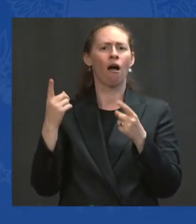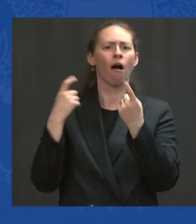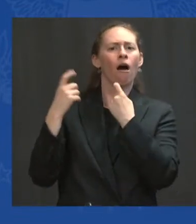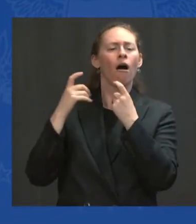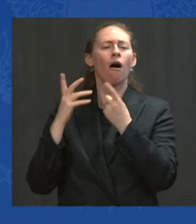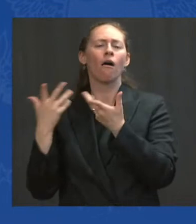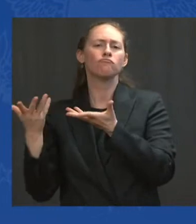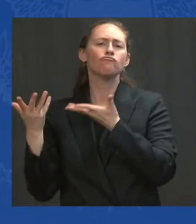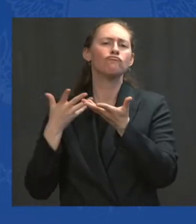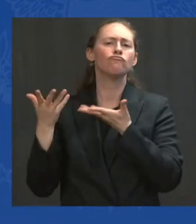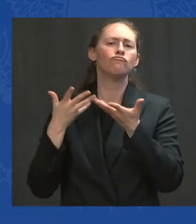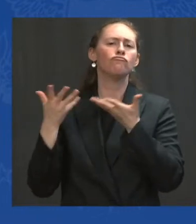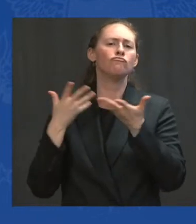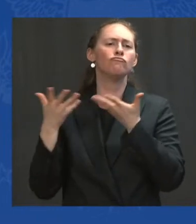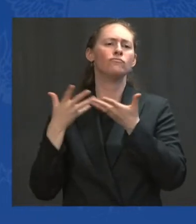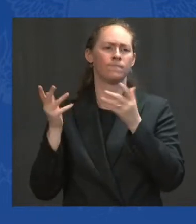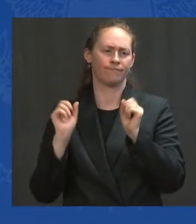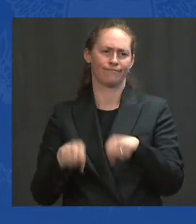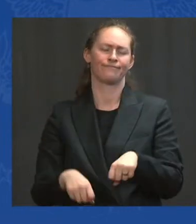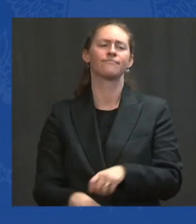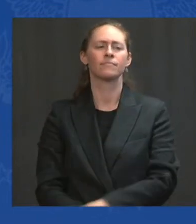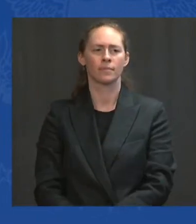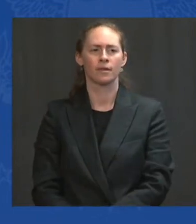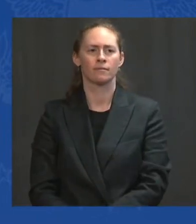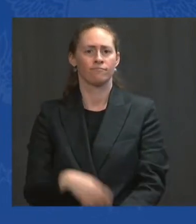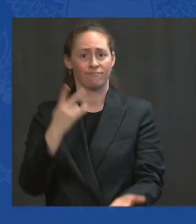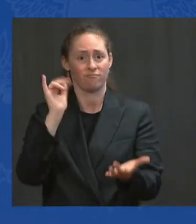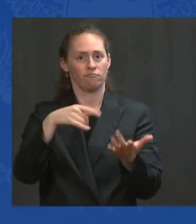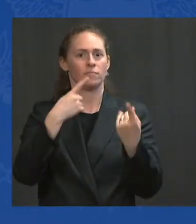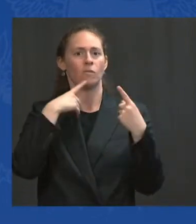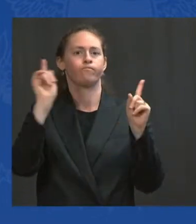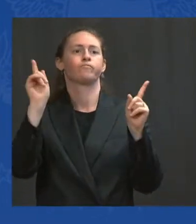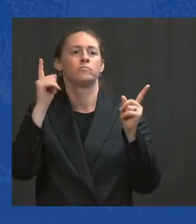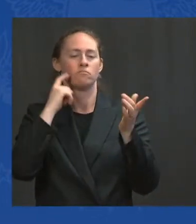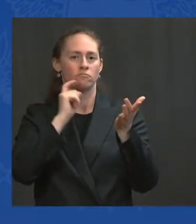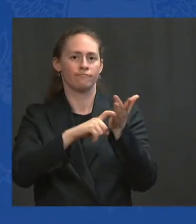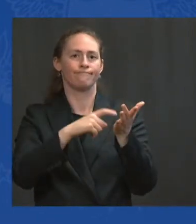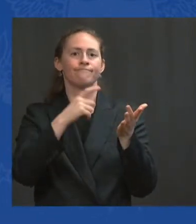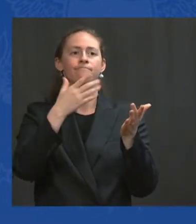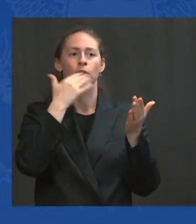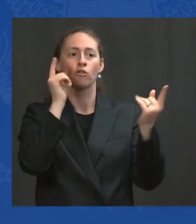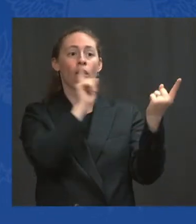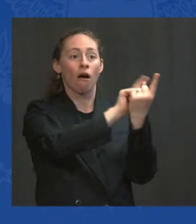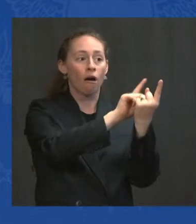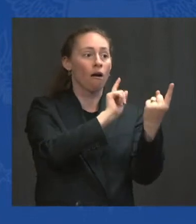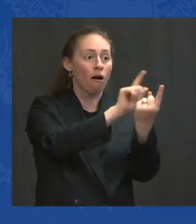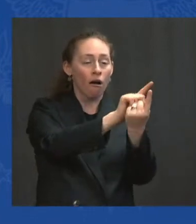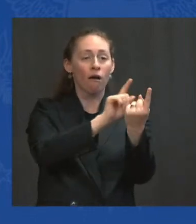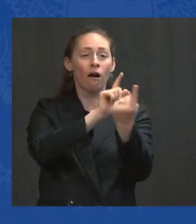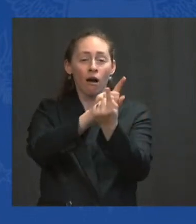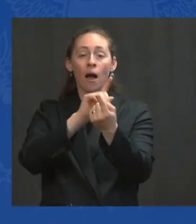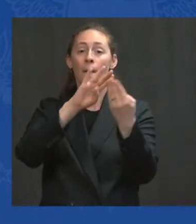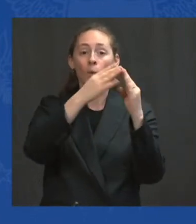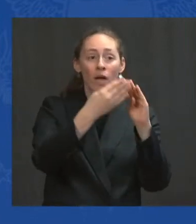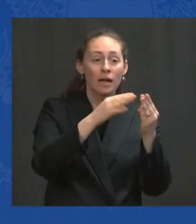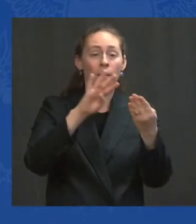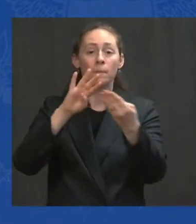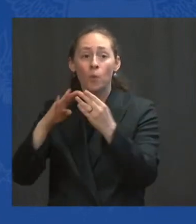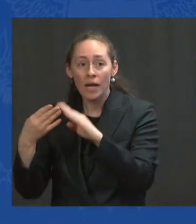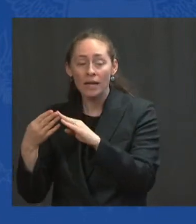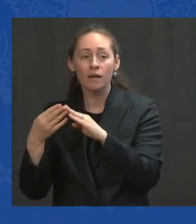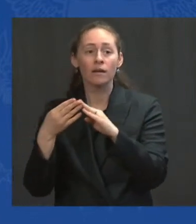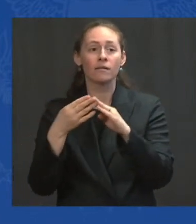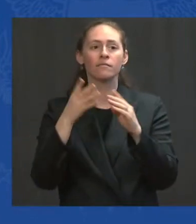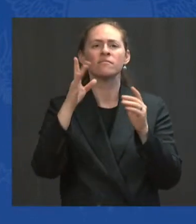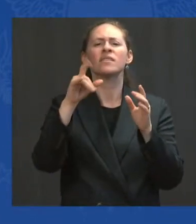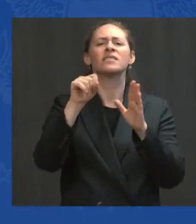seen movement by going person by person, community by community, in states where neighbors have